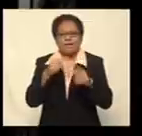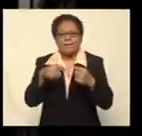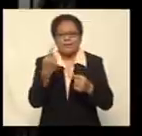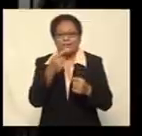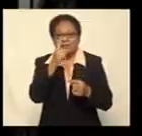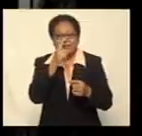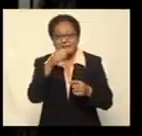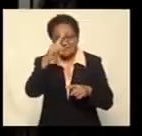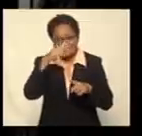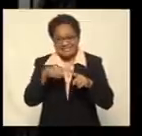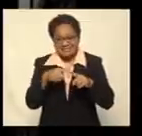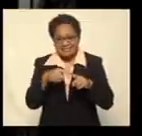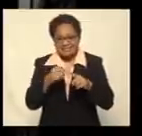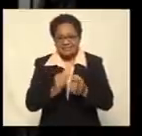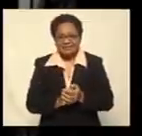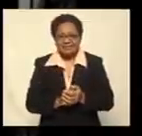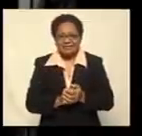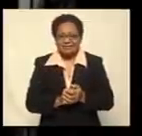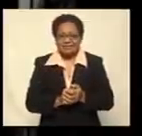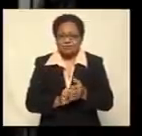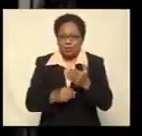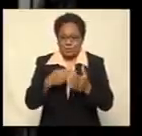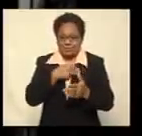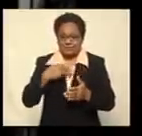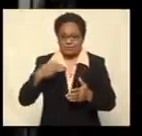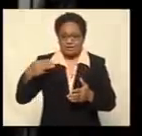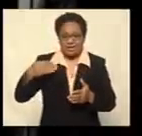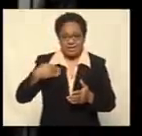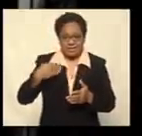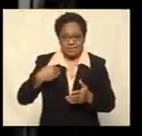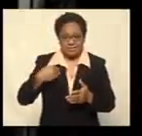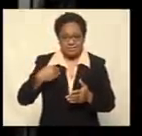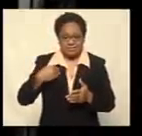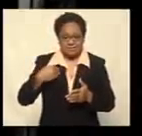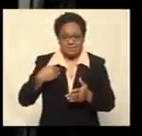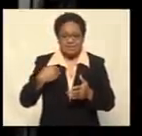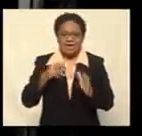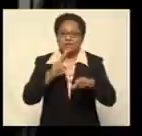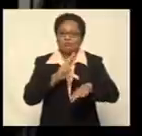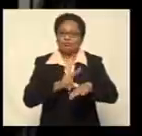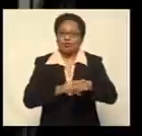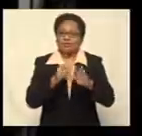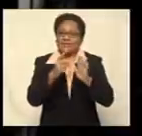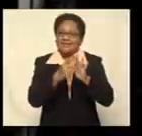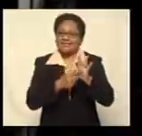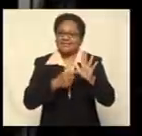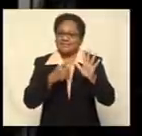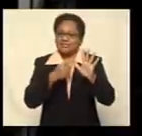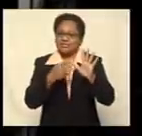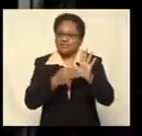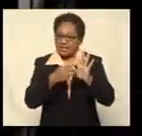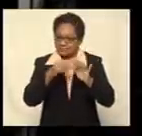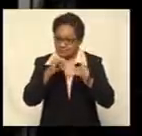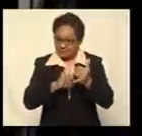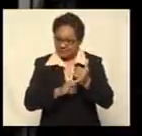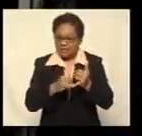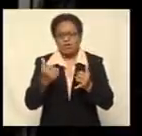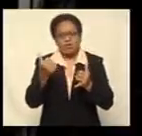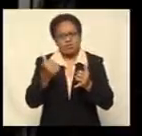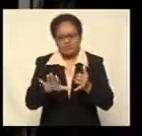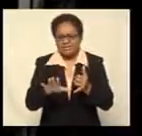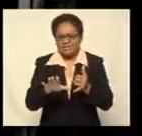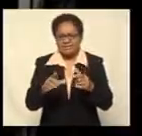Edwin, the Permanent Secretary for the Ministry of Health and Medical Services, Dr. James Fong, has once again made himself